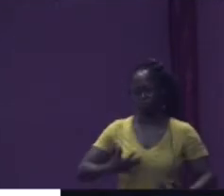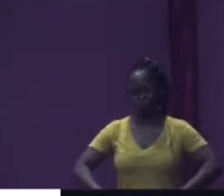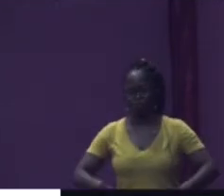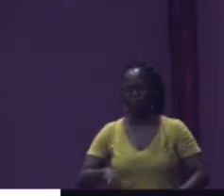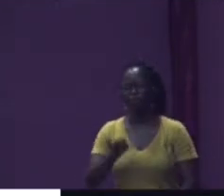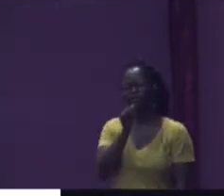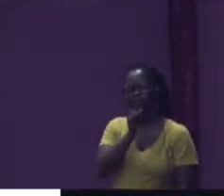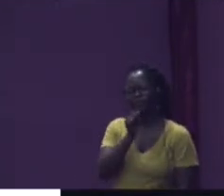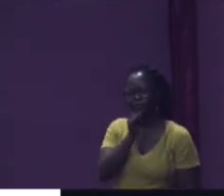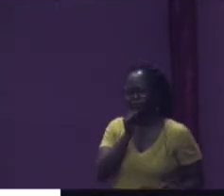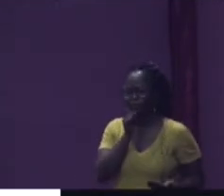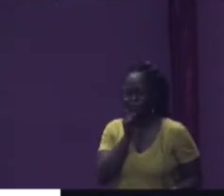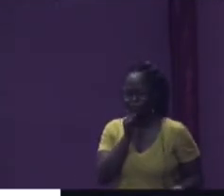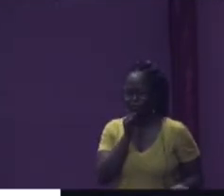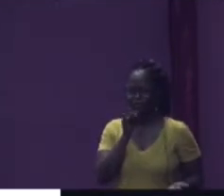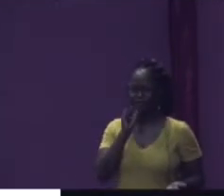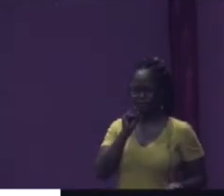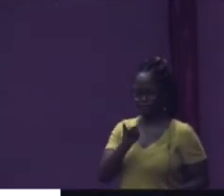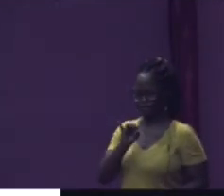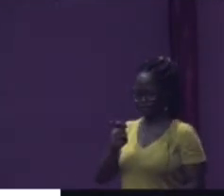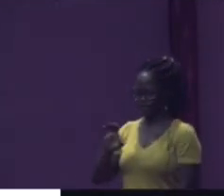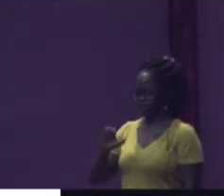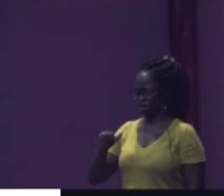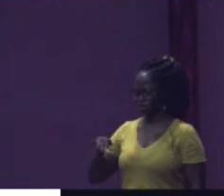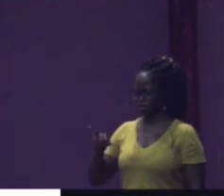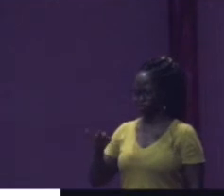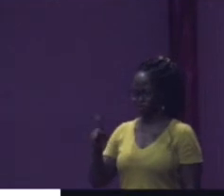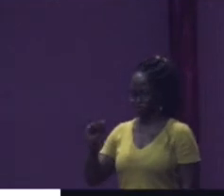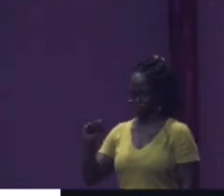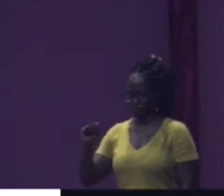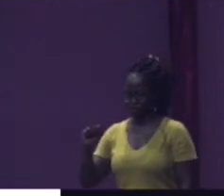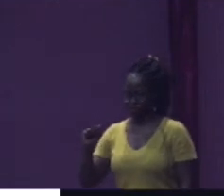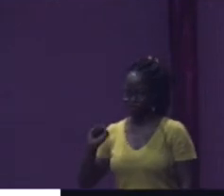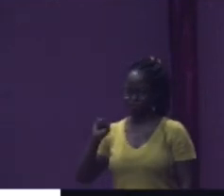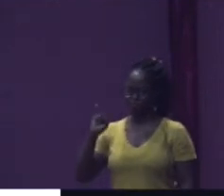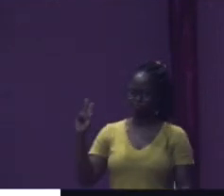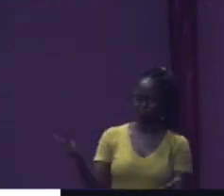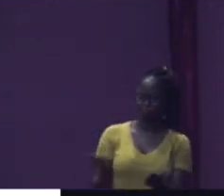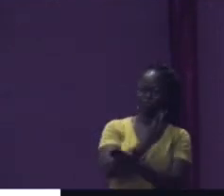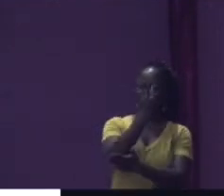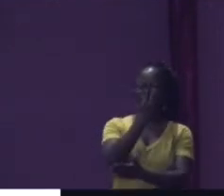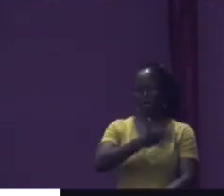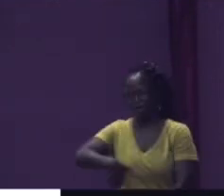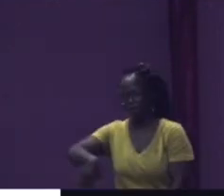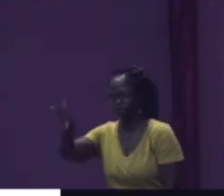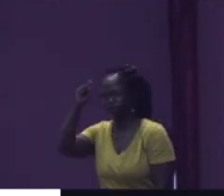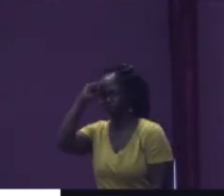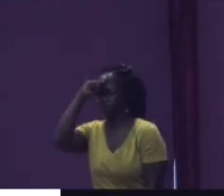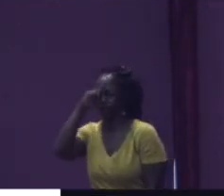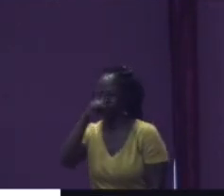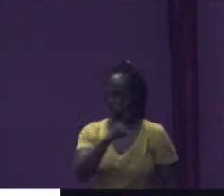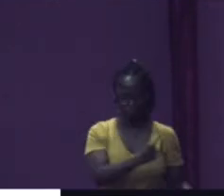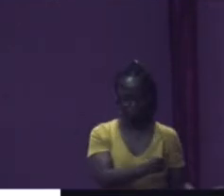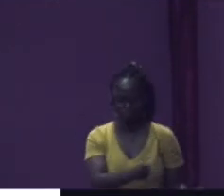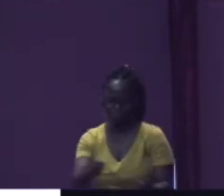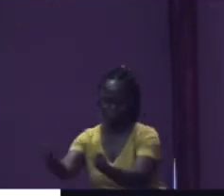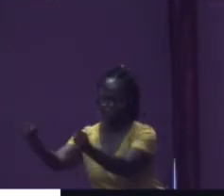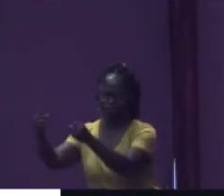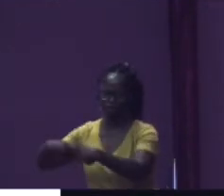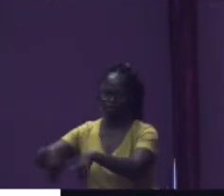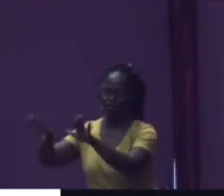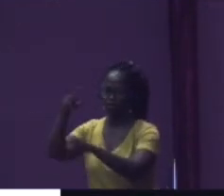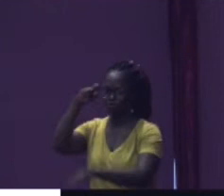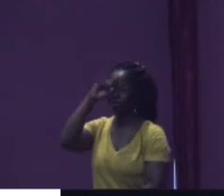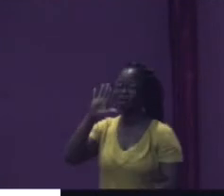she gets about to deliver, and there are problems. We go to the hospital. Well, there's a problem of transport.